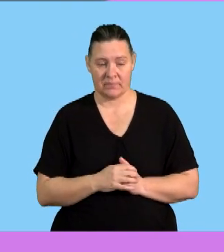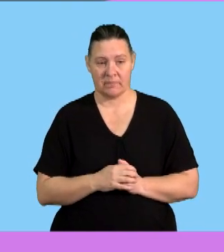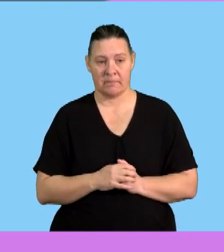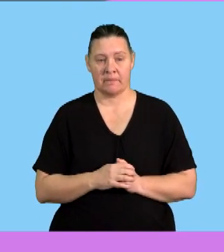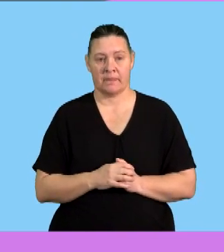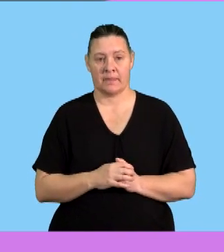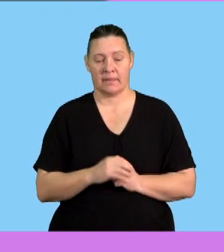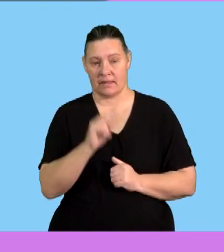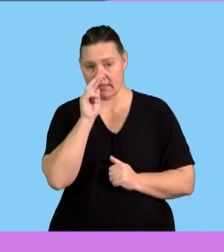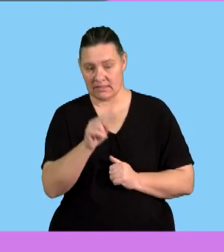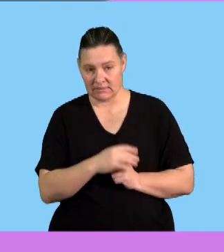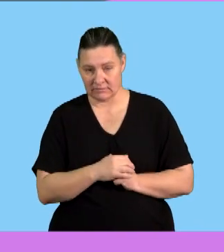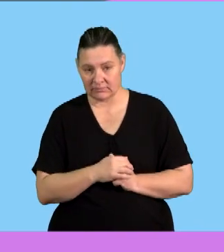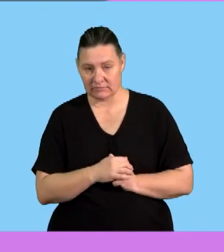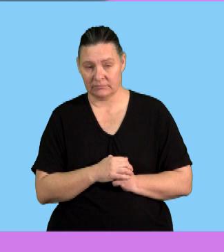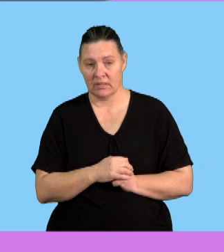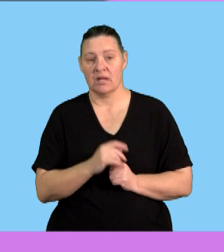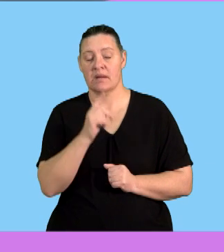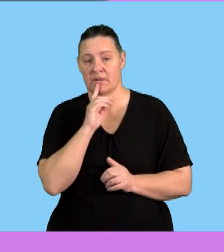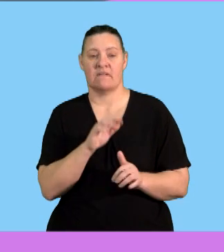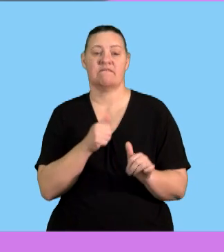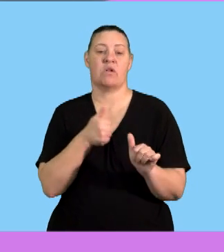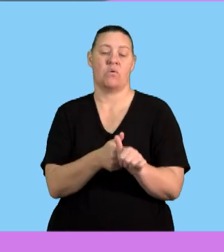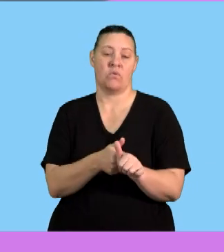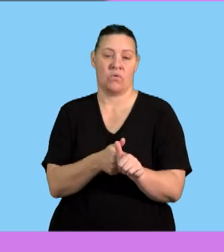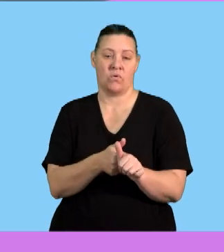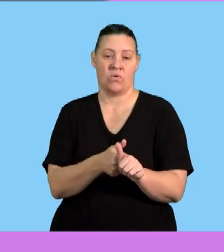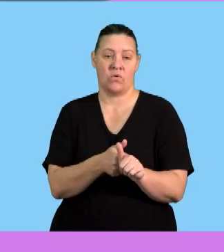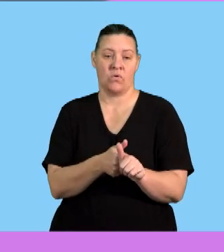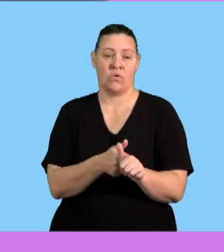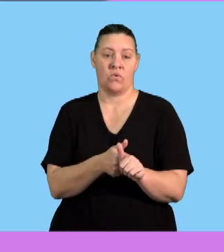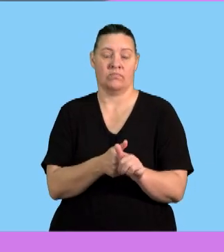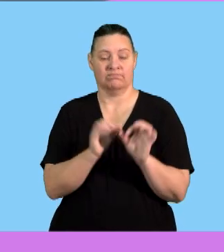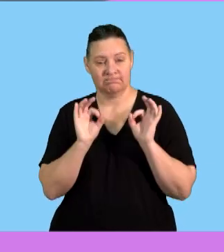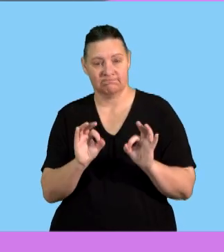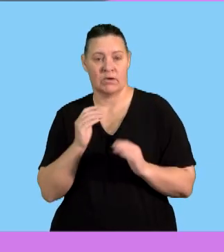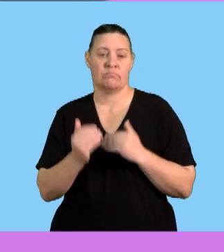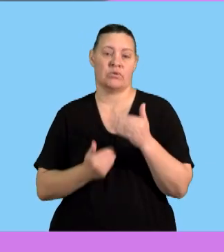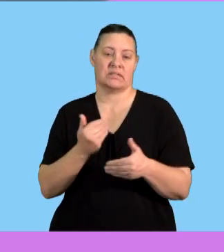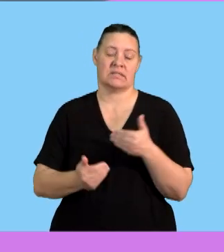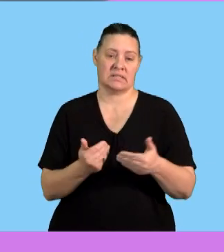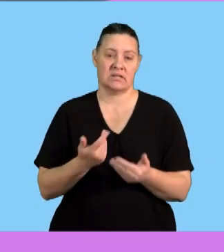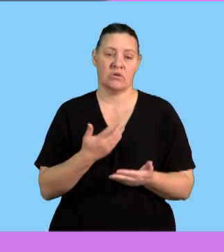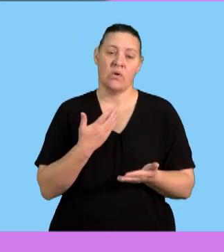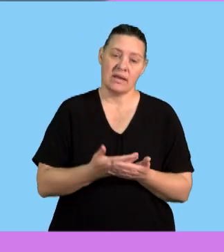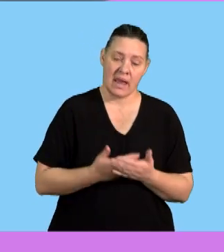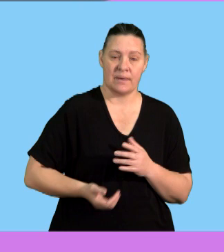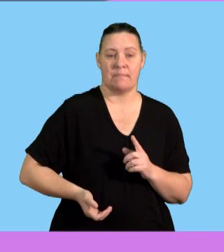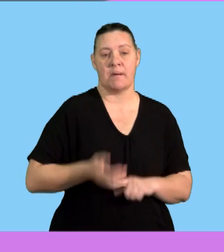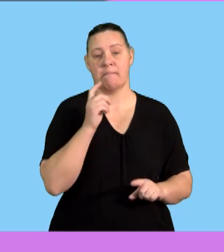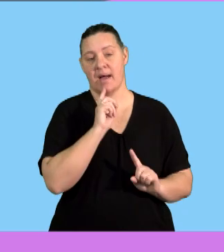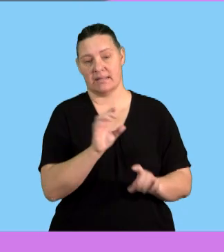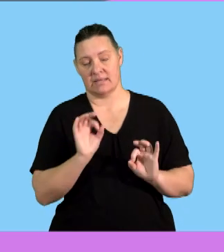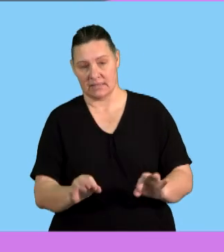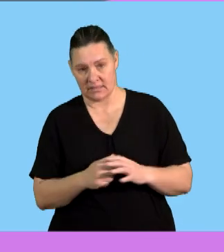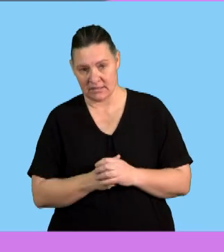kilometers. Can you see now? So now you need to follow, because now you need to follow the correct procedure in order for you to get to the